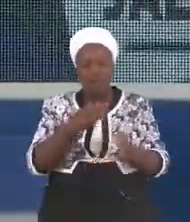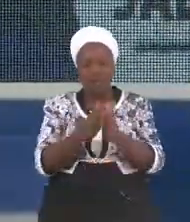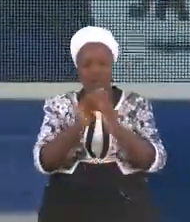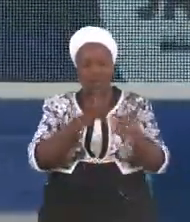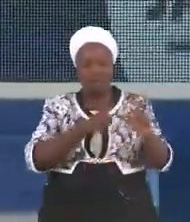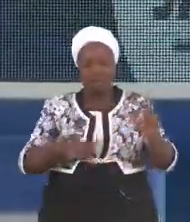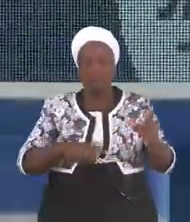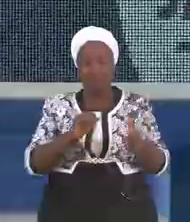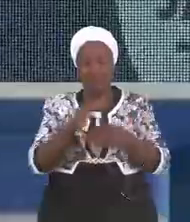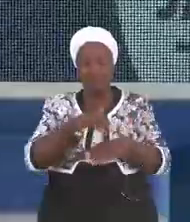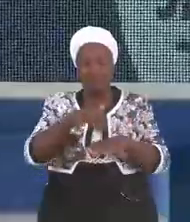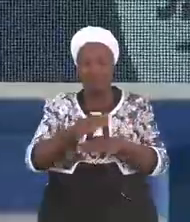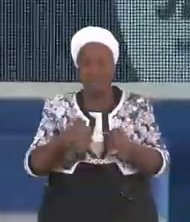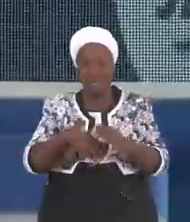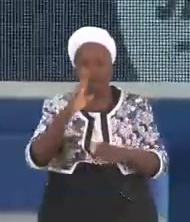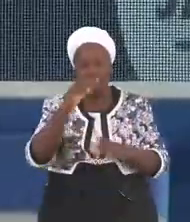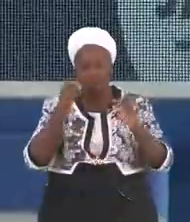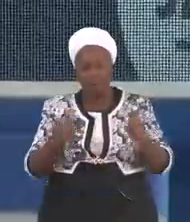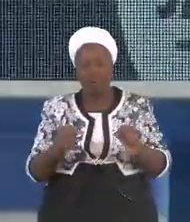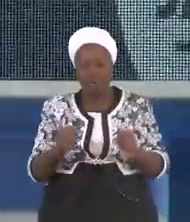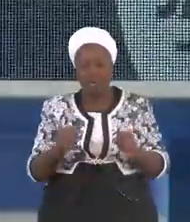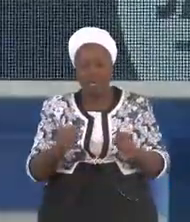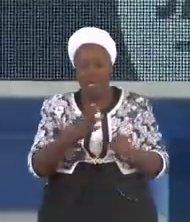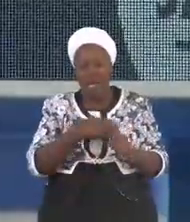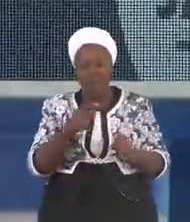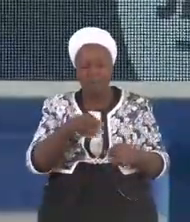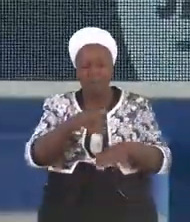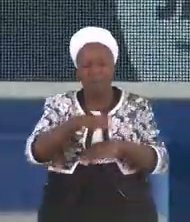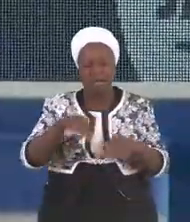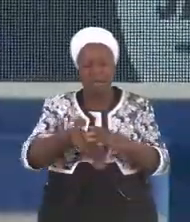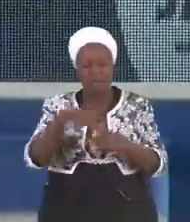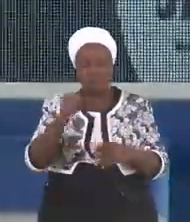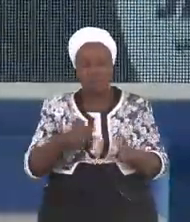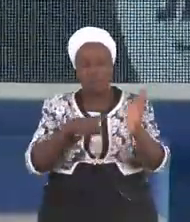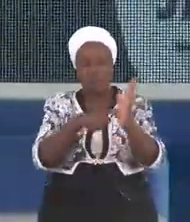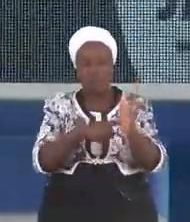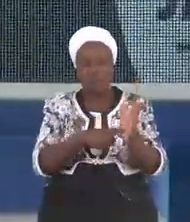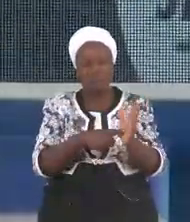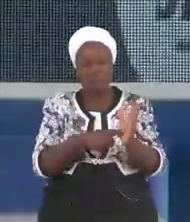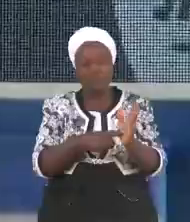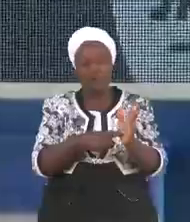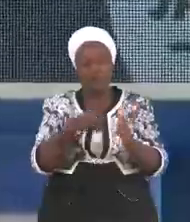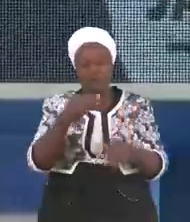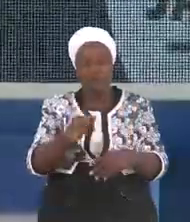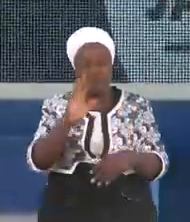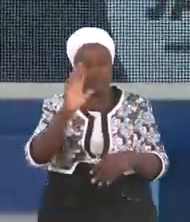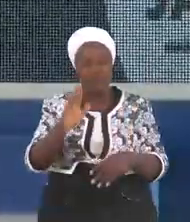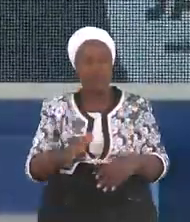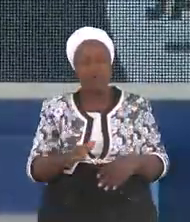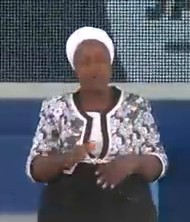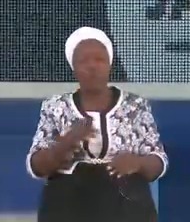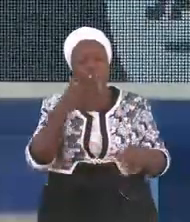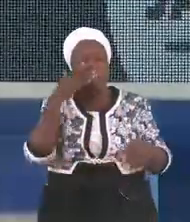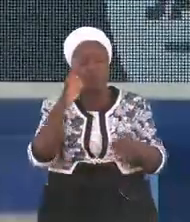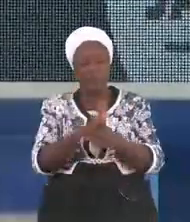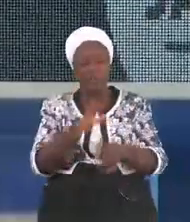you send forth your power and you send forth the manifestation of your promises on every